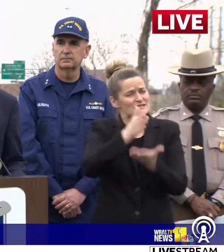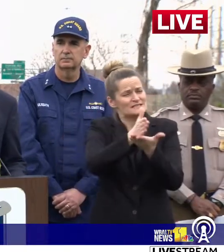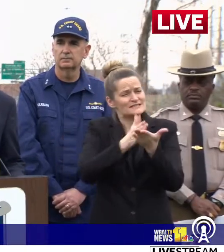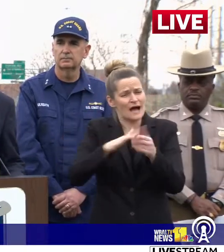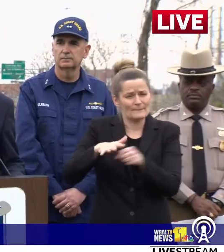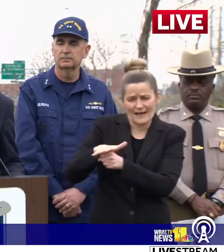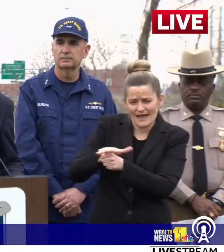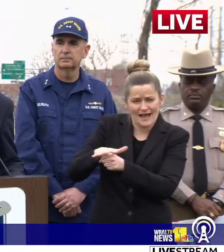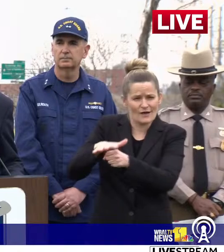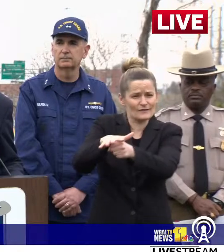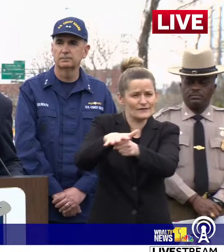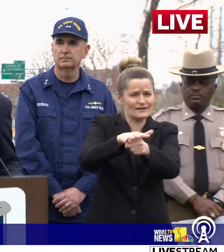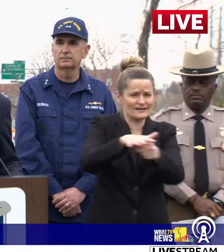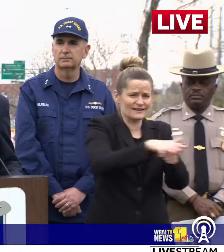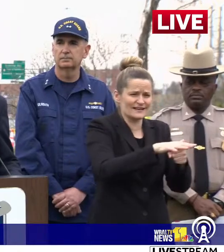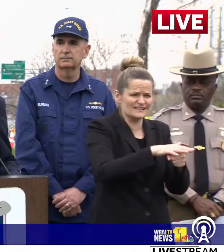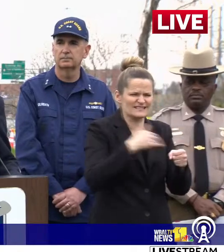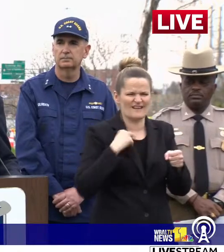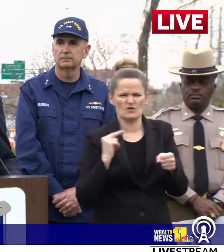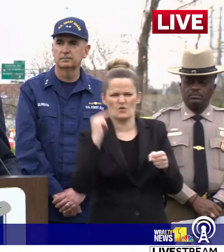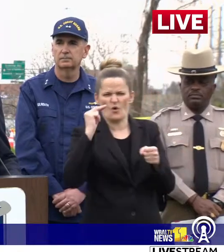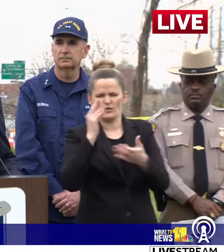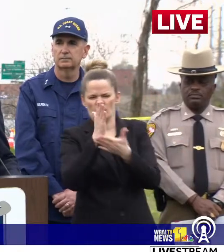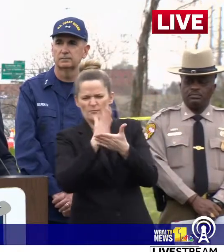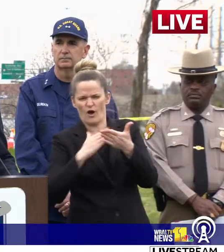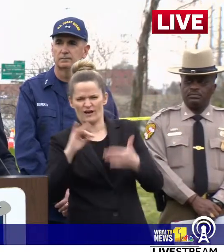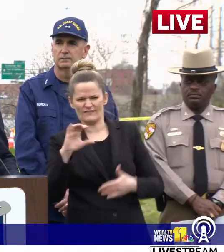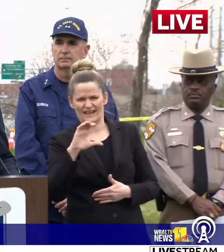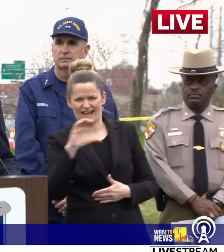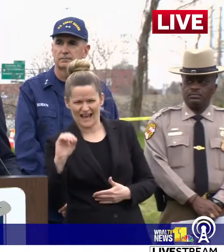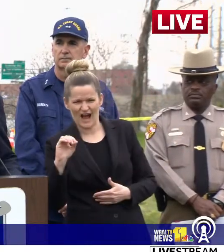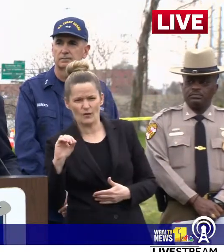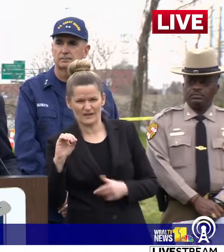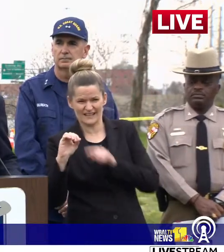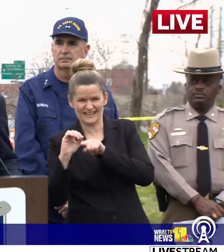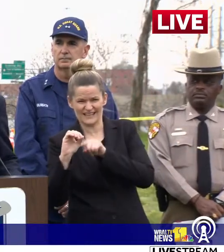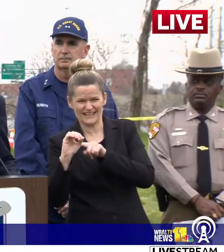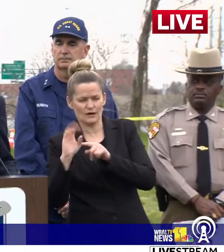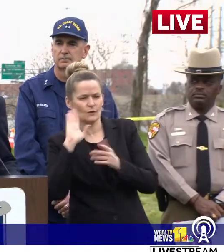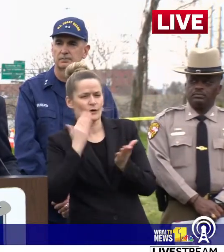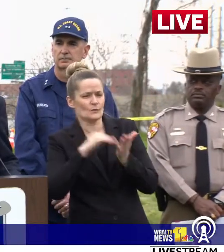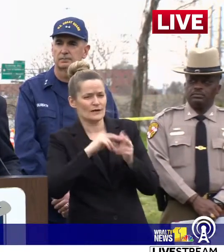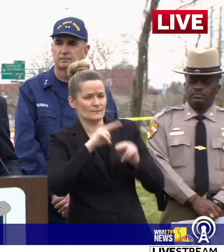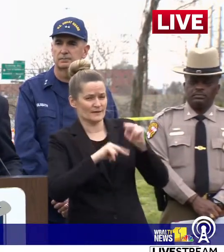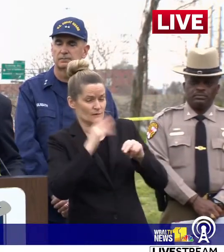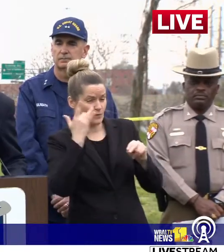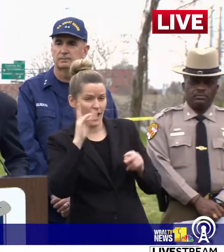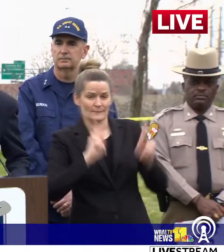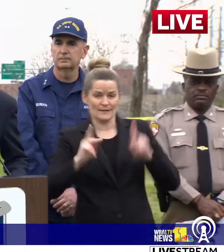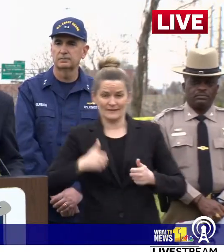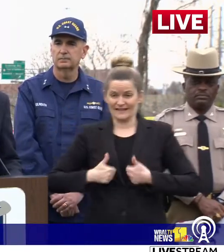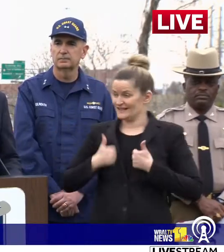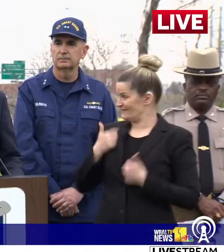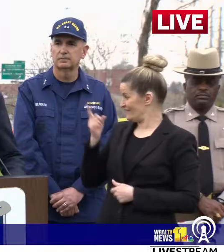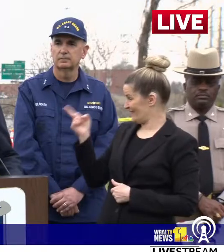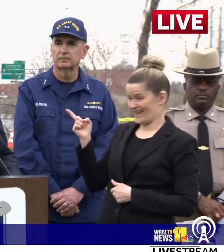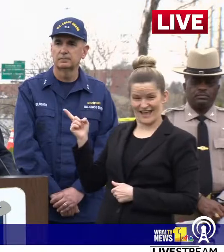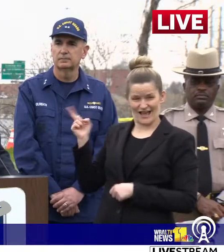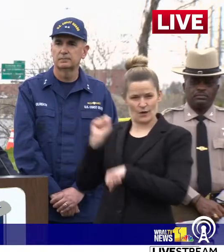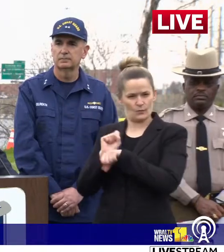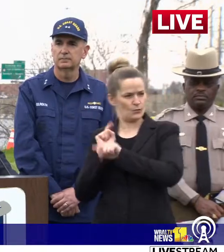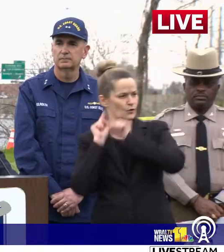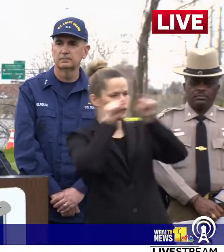the highest density population, that were built because there were jobs at the Port of Baltimore. There were jobs at the steel